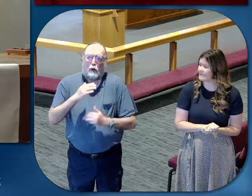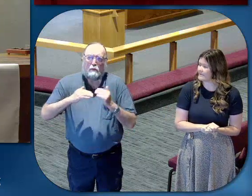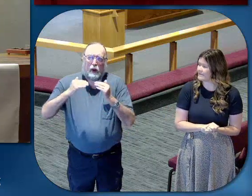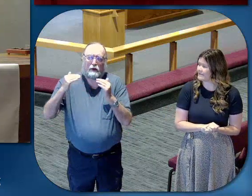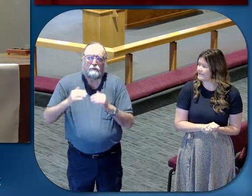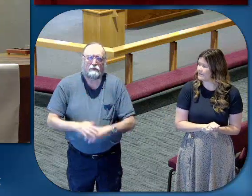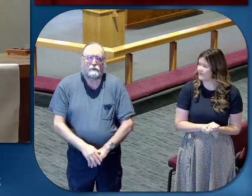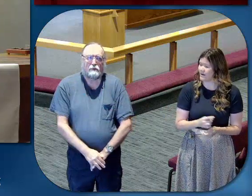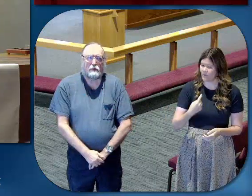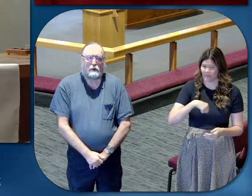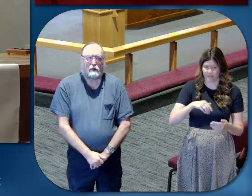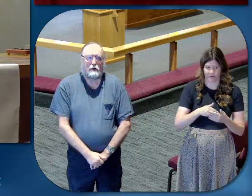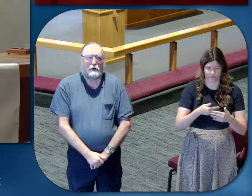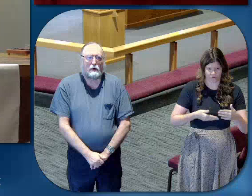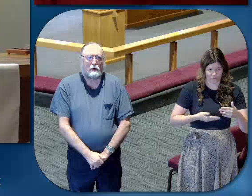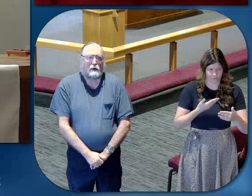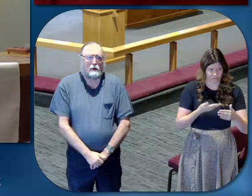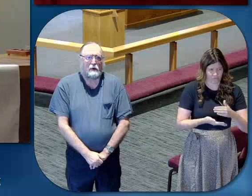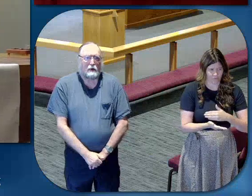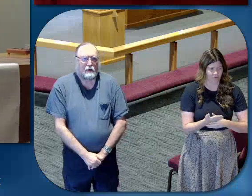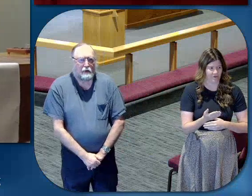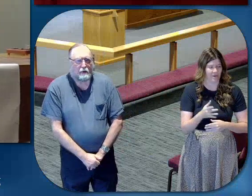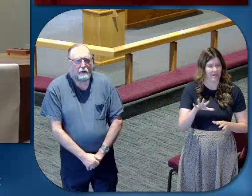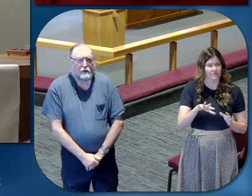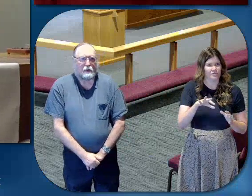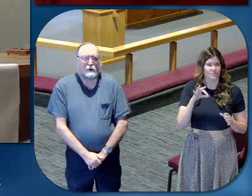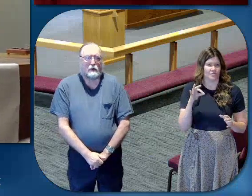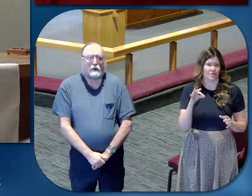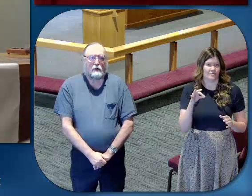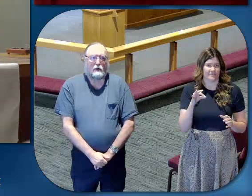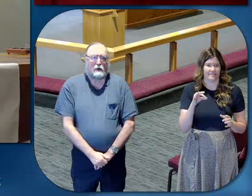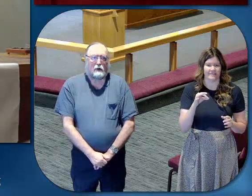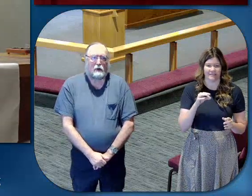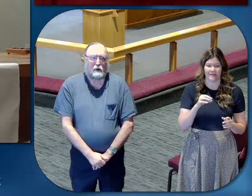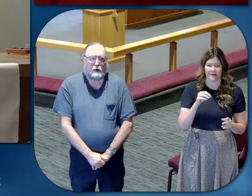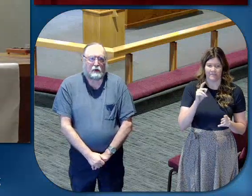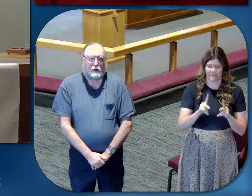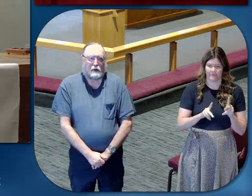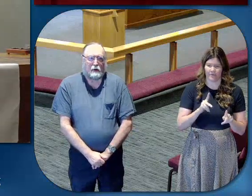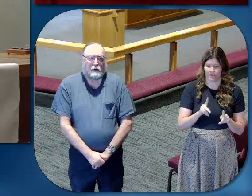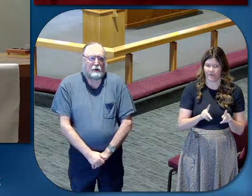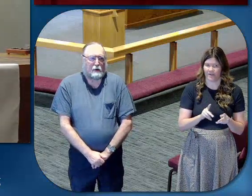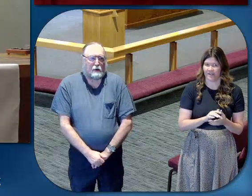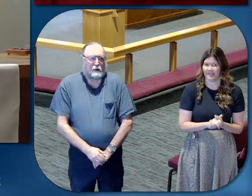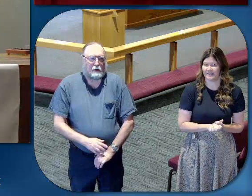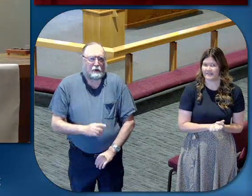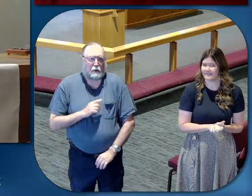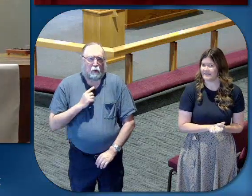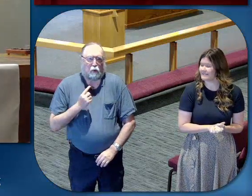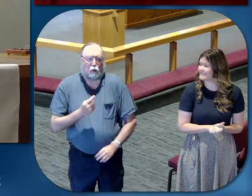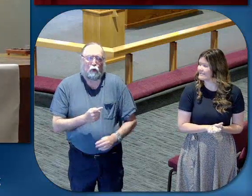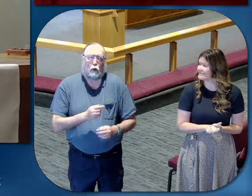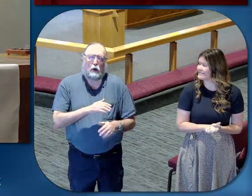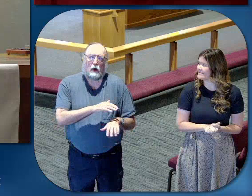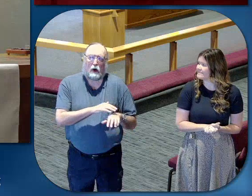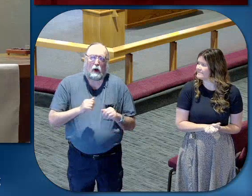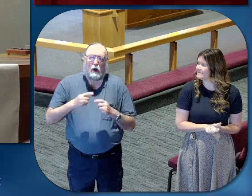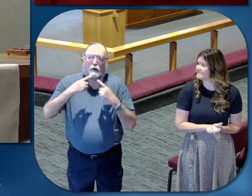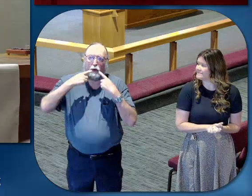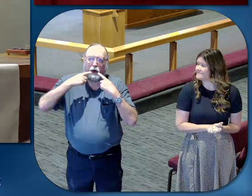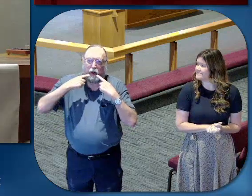him we are a newborn, chosen, priestly people. We are called to proclaim his